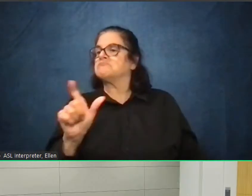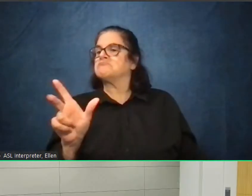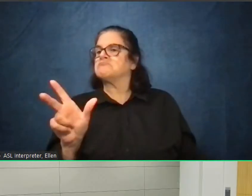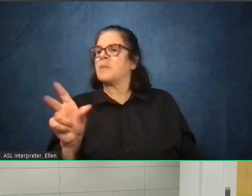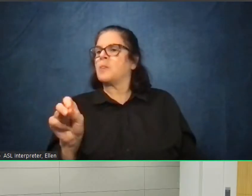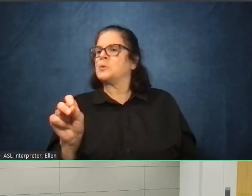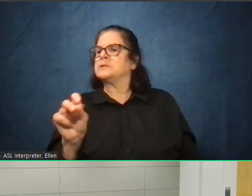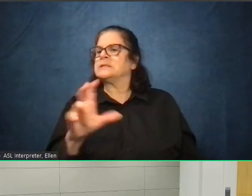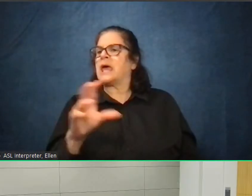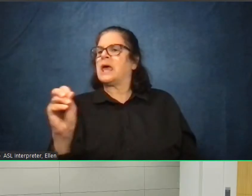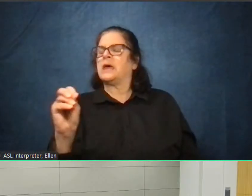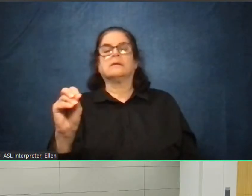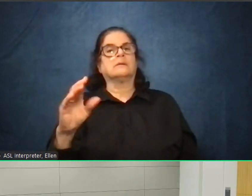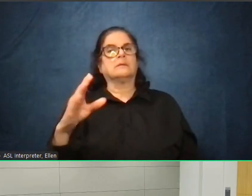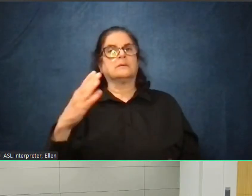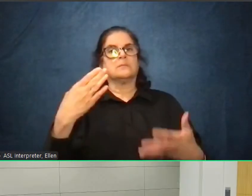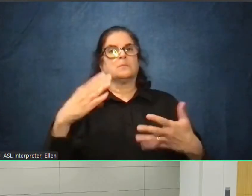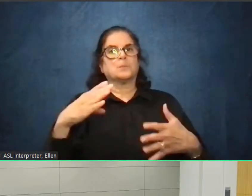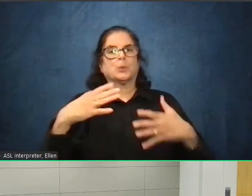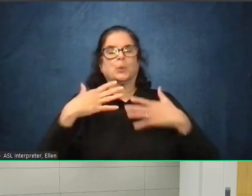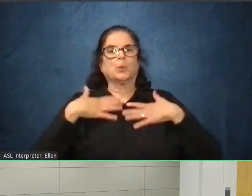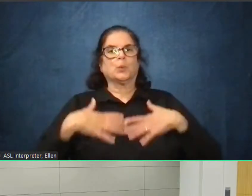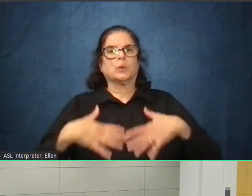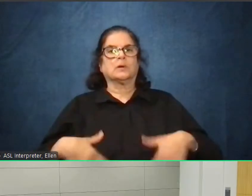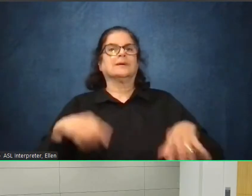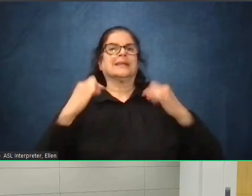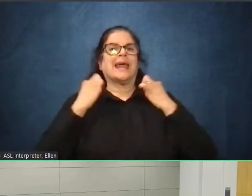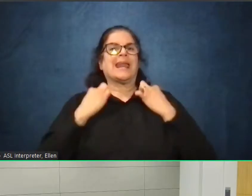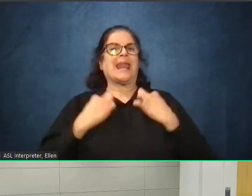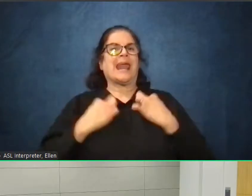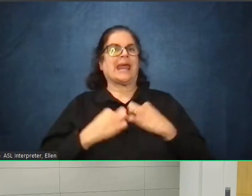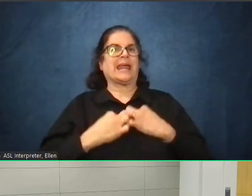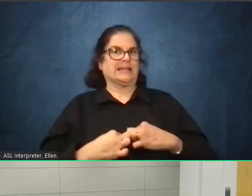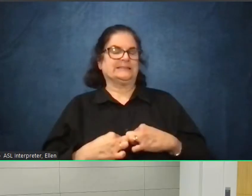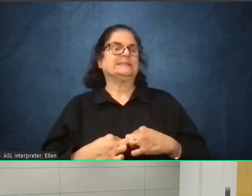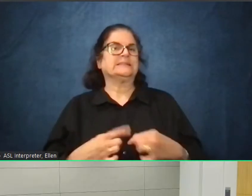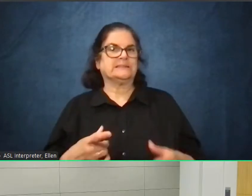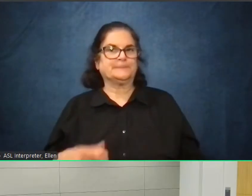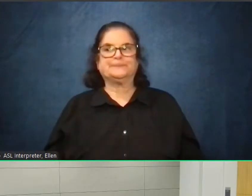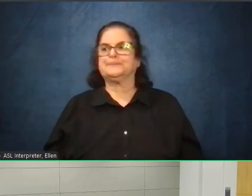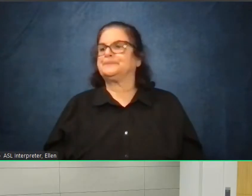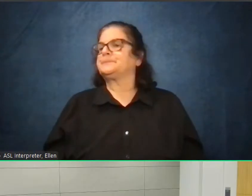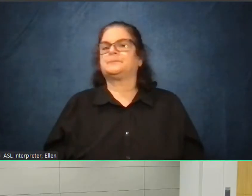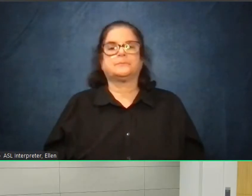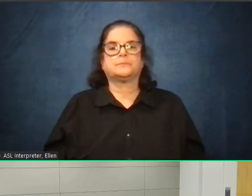items with a necklace as well. And then Molly Poppy.